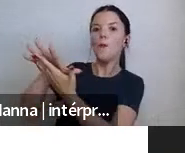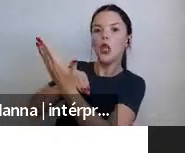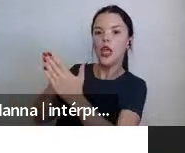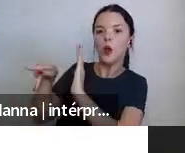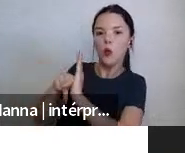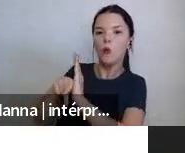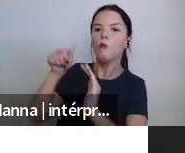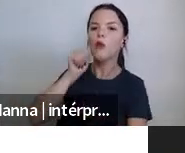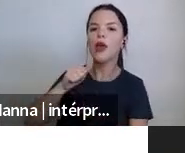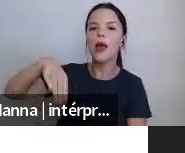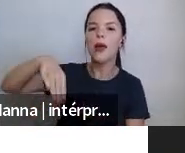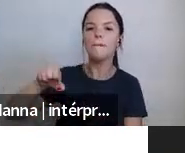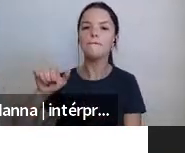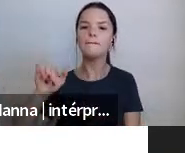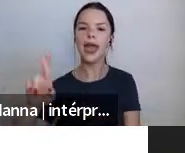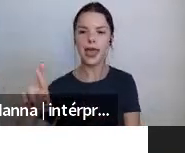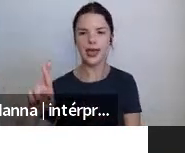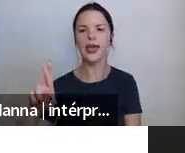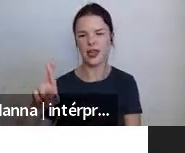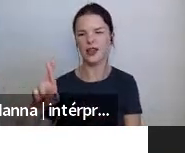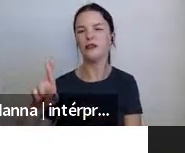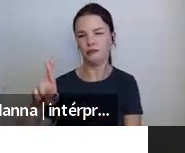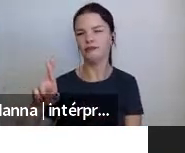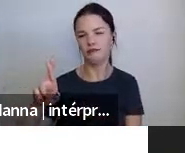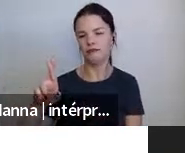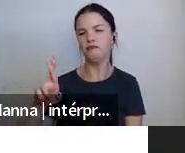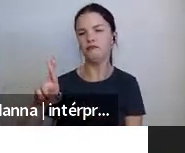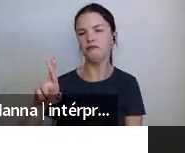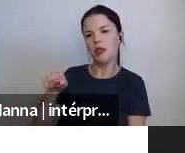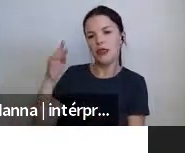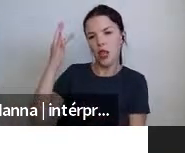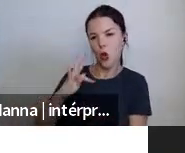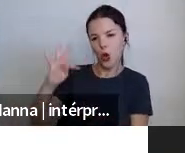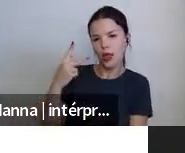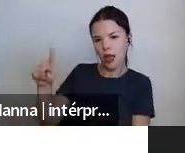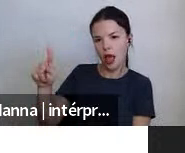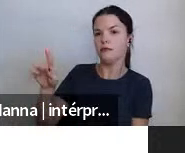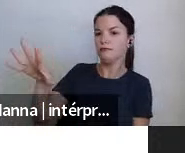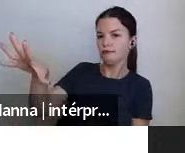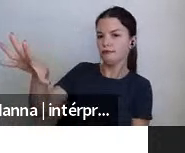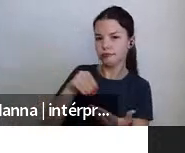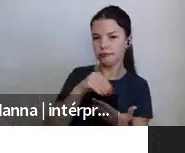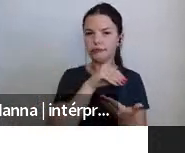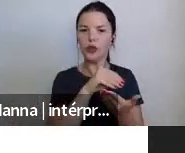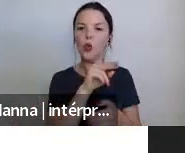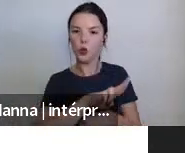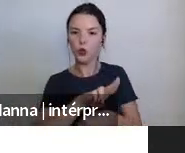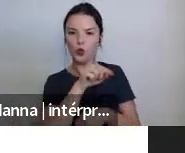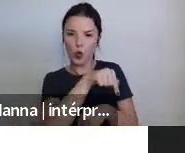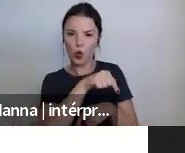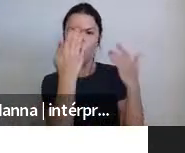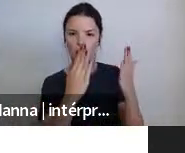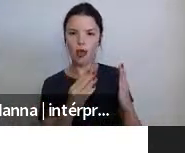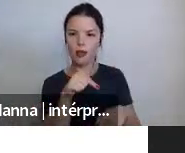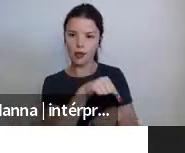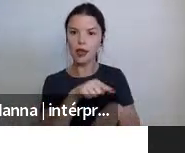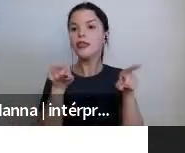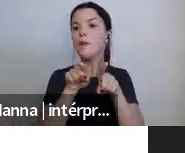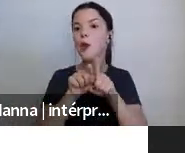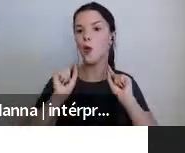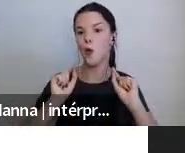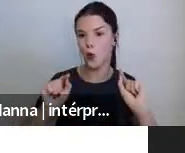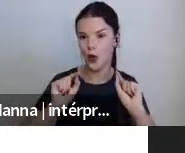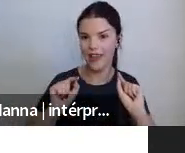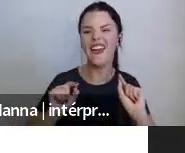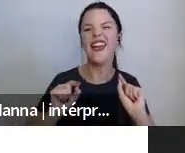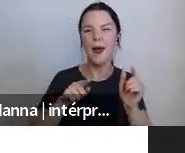morphological typology, and also the categories used by Urbanski, Ferreira